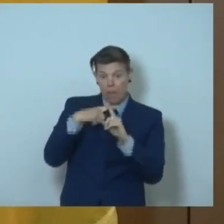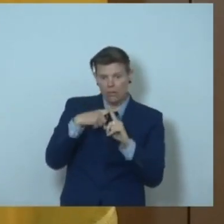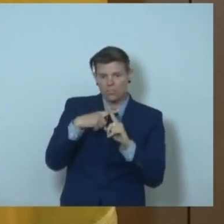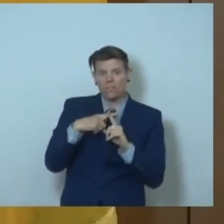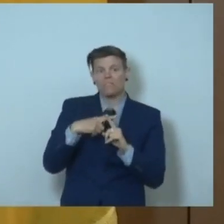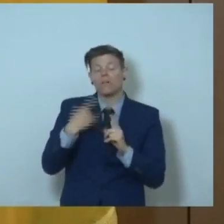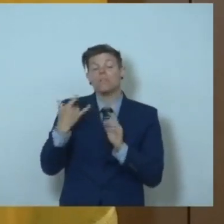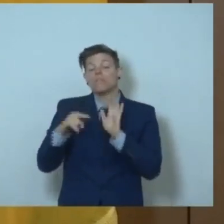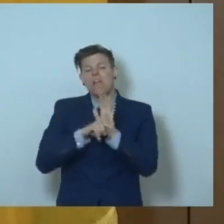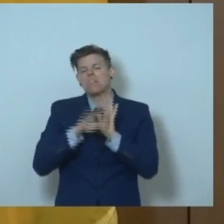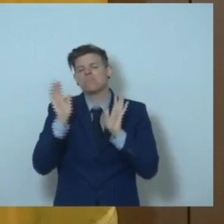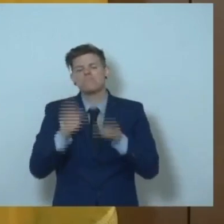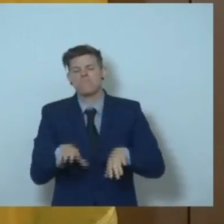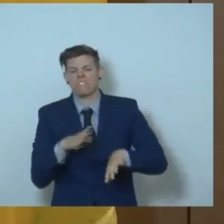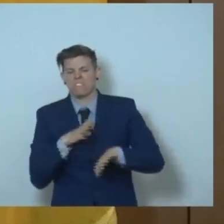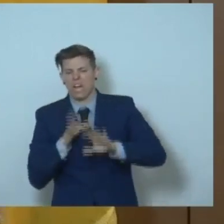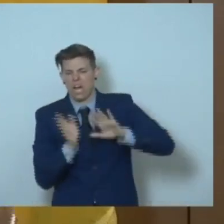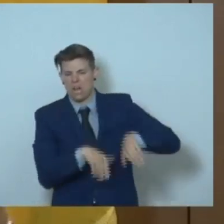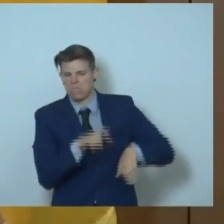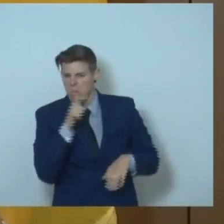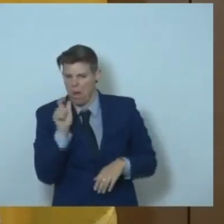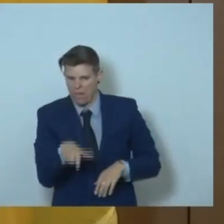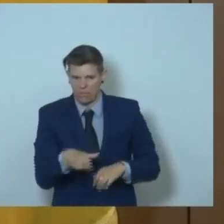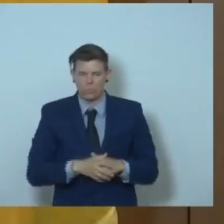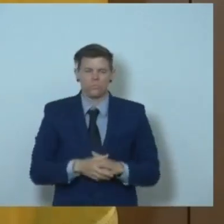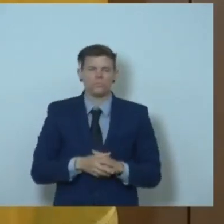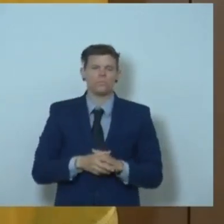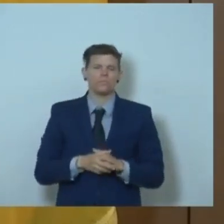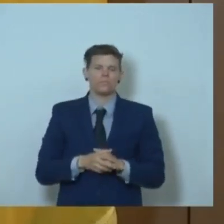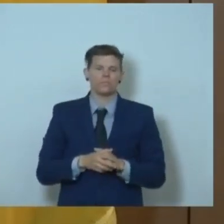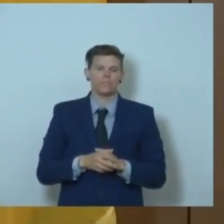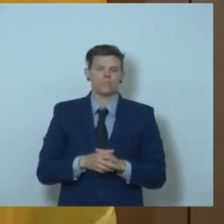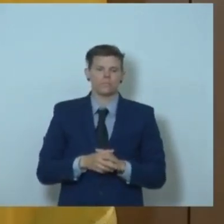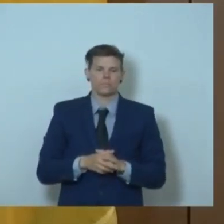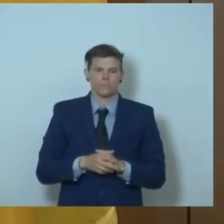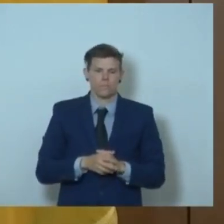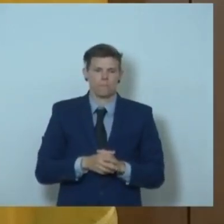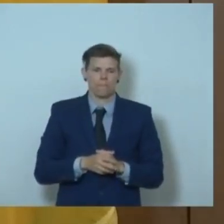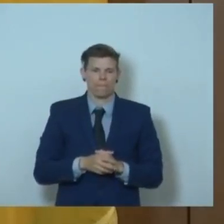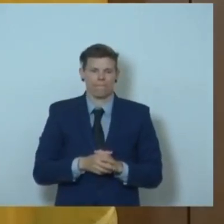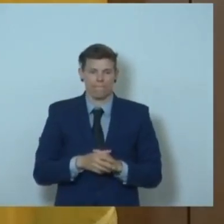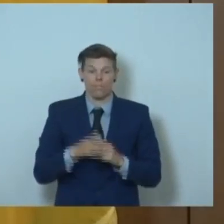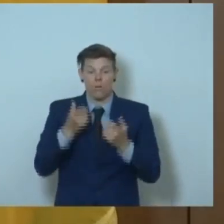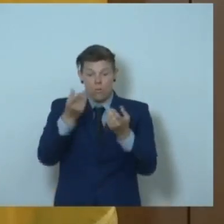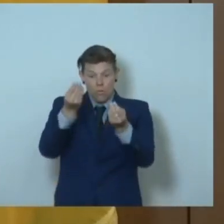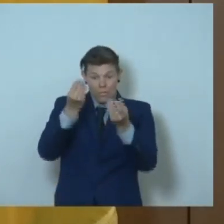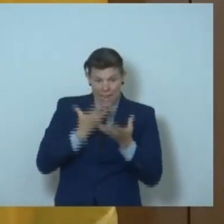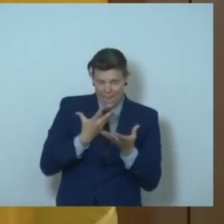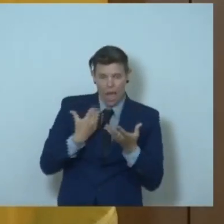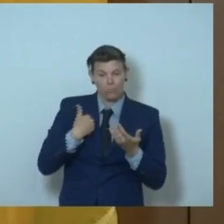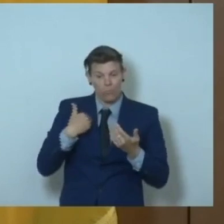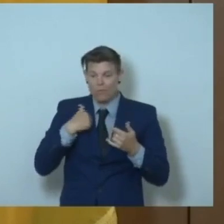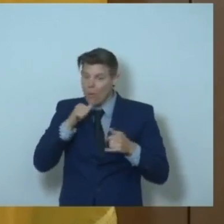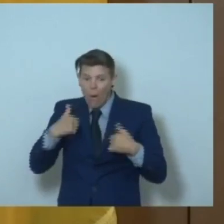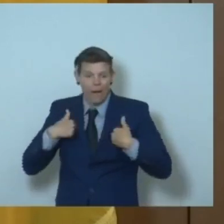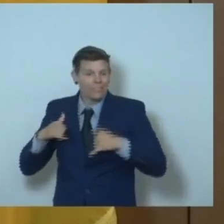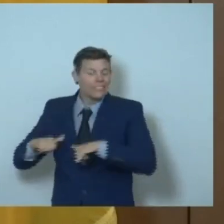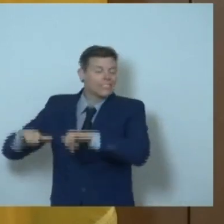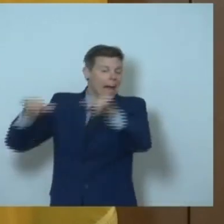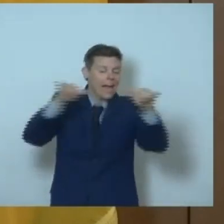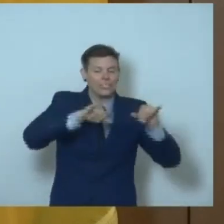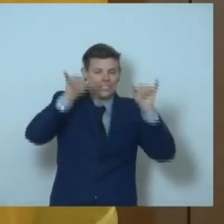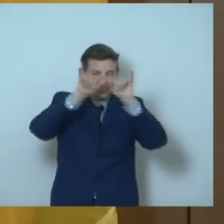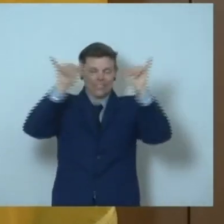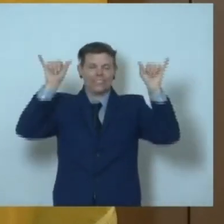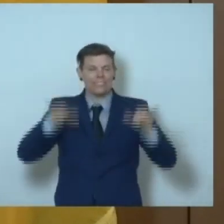is not standardized by non-laboratories or folks who are clearly, engaged with us in infectious